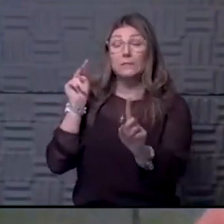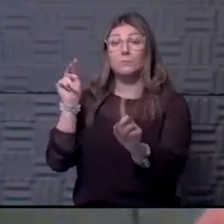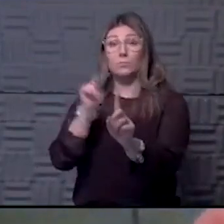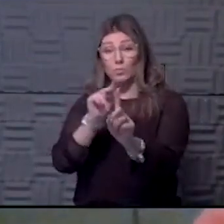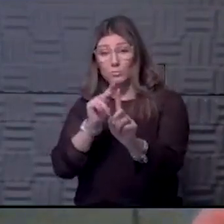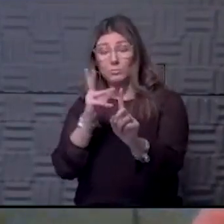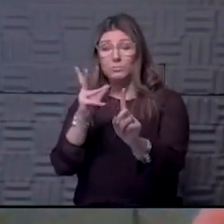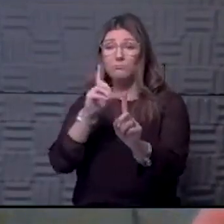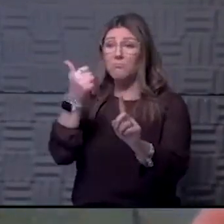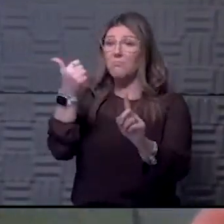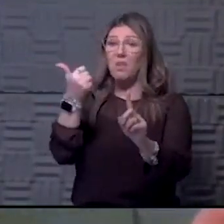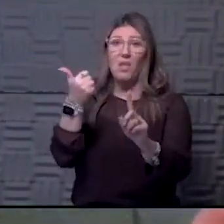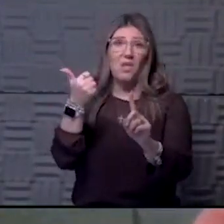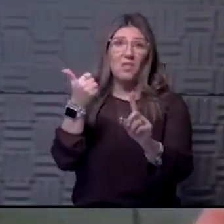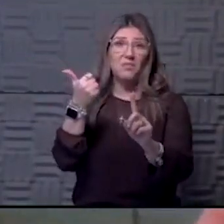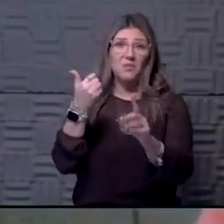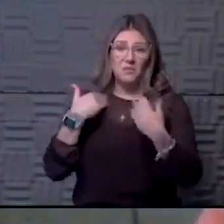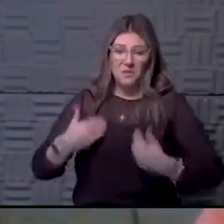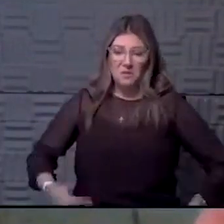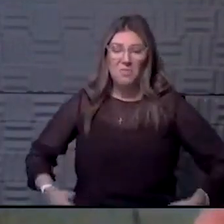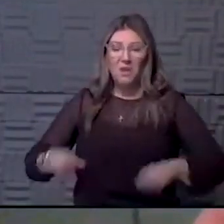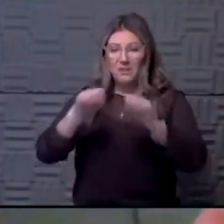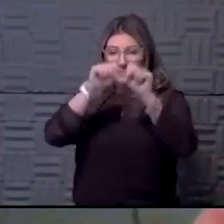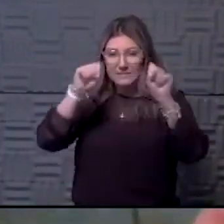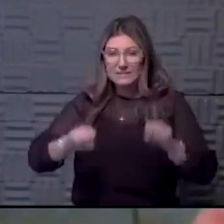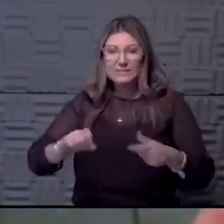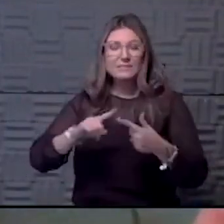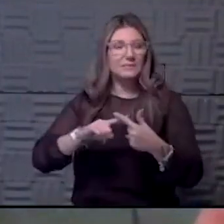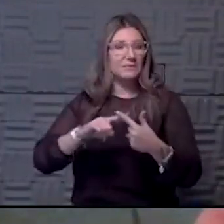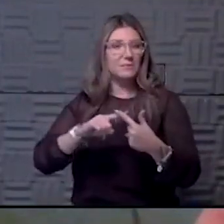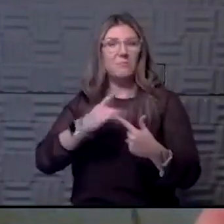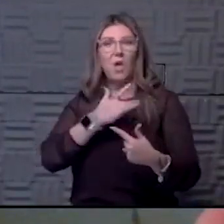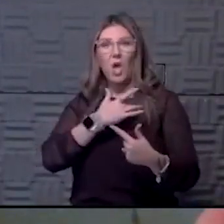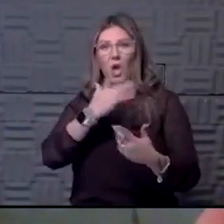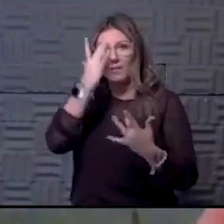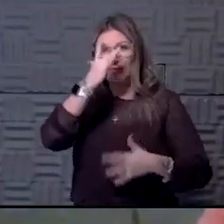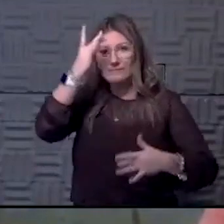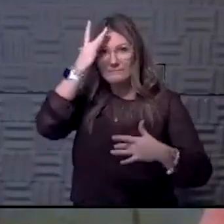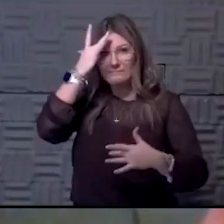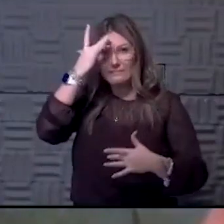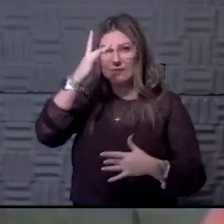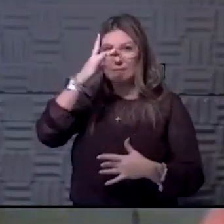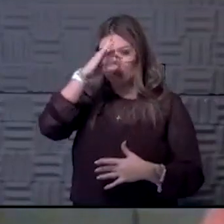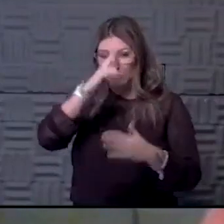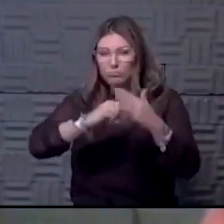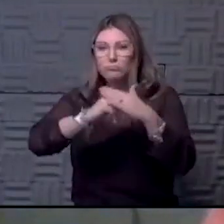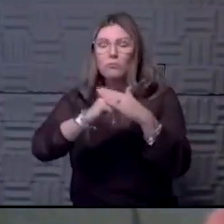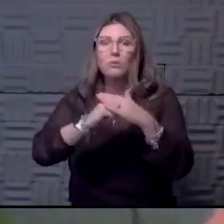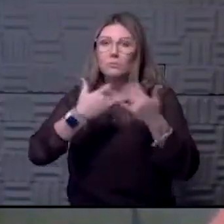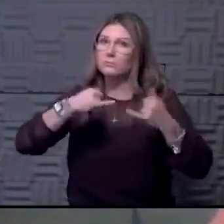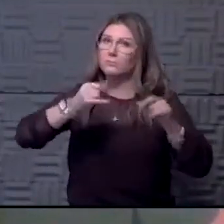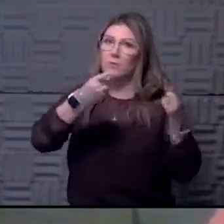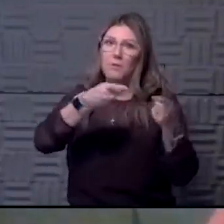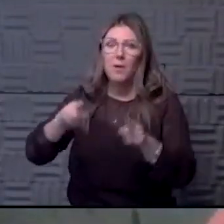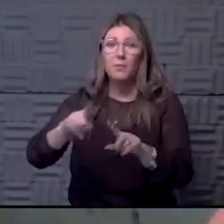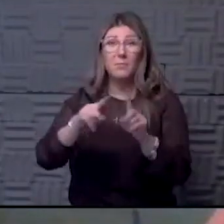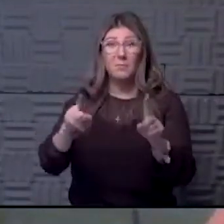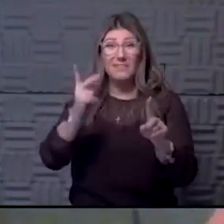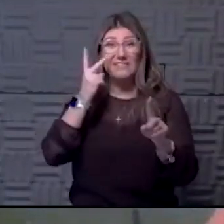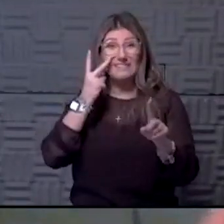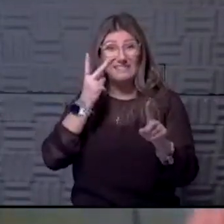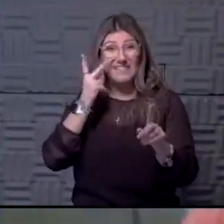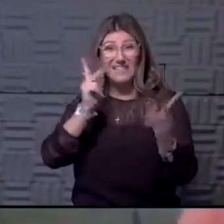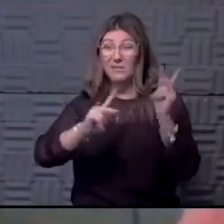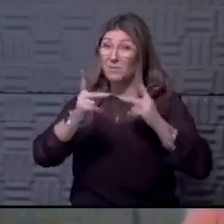other organ systems, heart disease, strokes, things like that, those are still happening. And actually what we're seeing is that people are delaying their